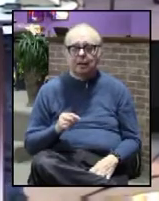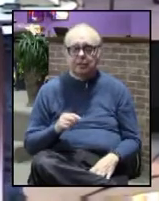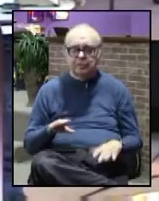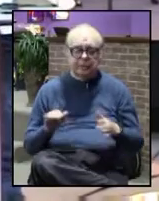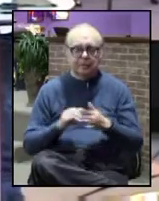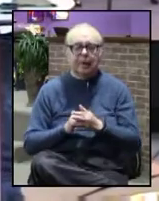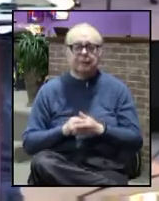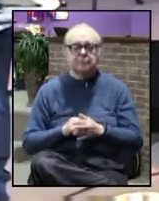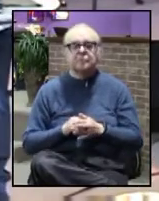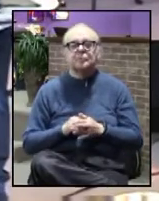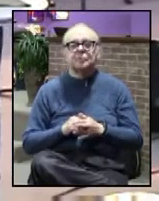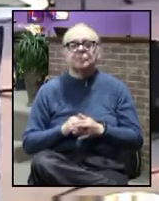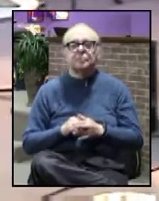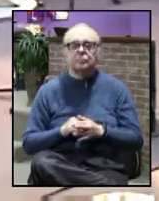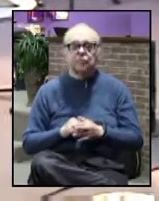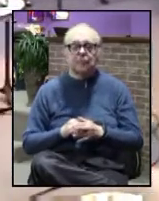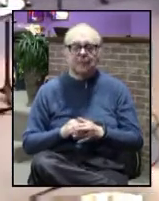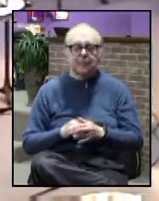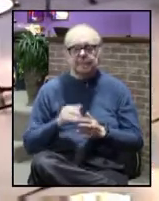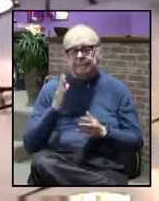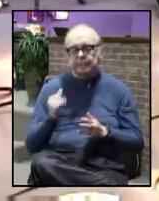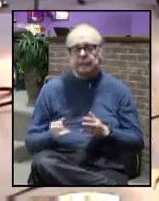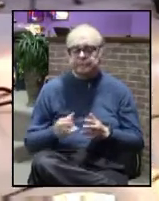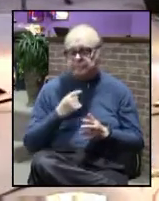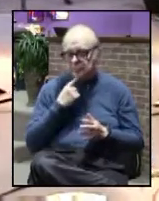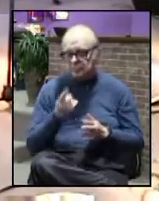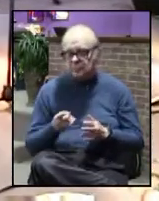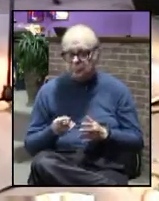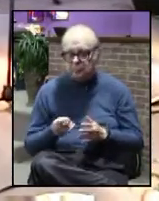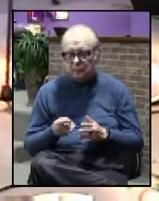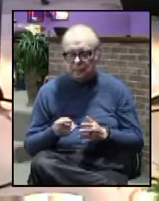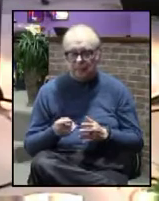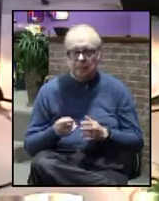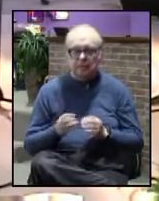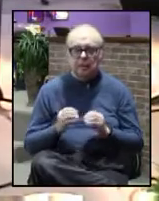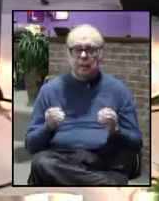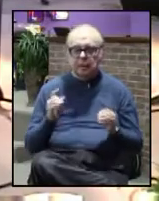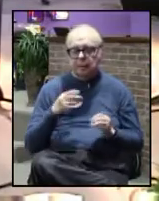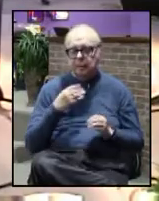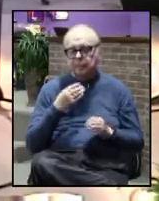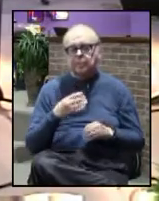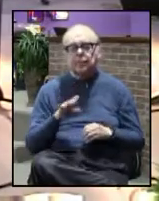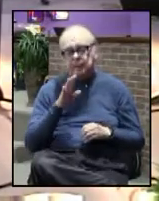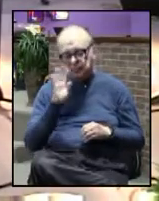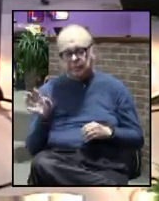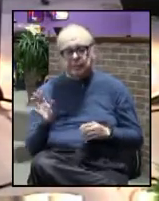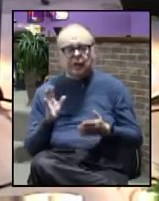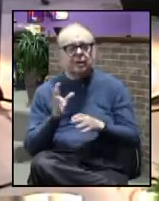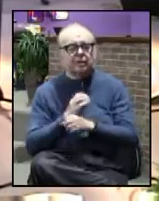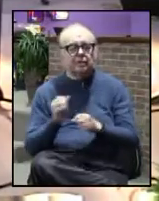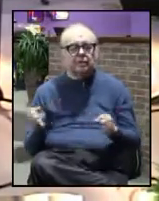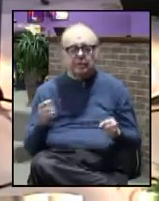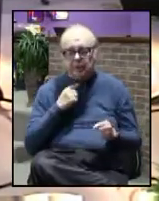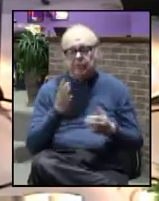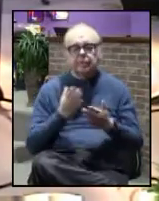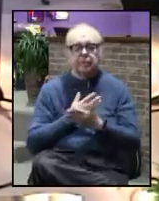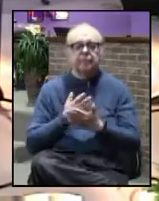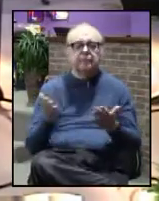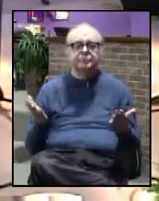to do this. Why does it say, it says not to neglect the salvation? Let me say this to